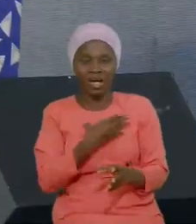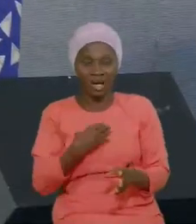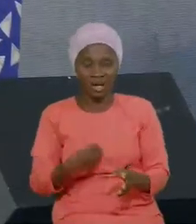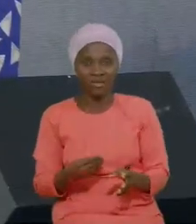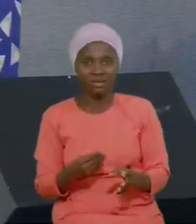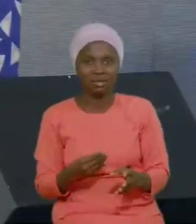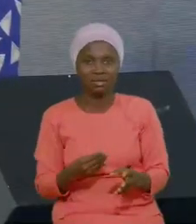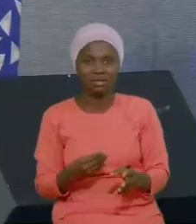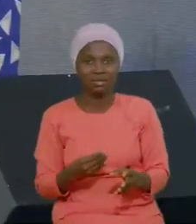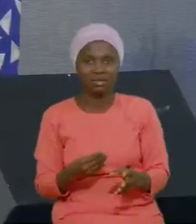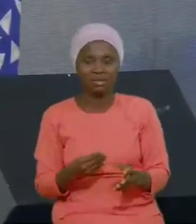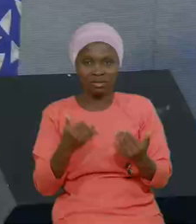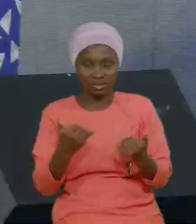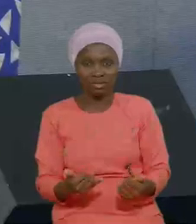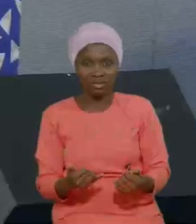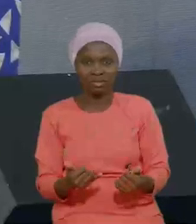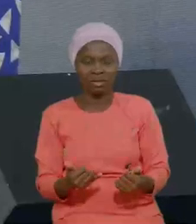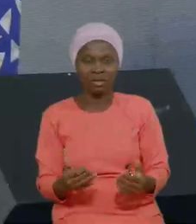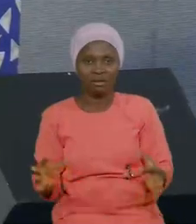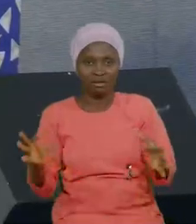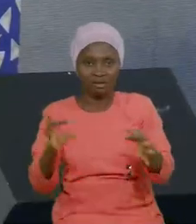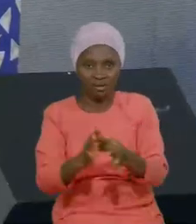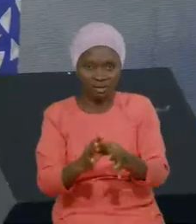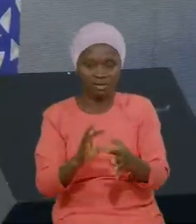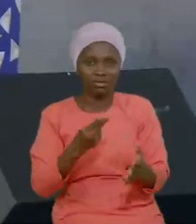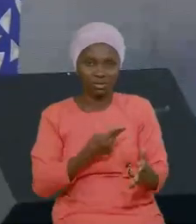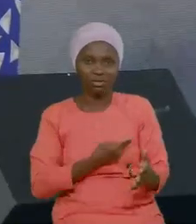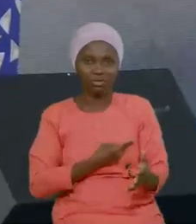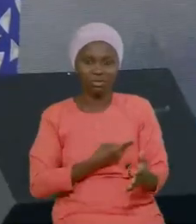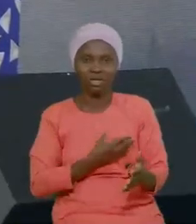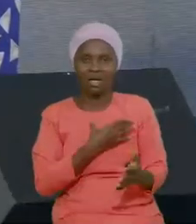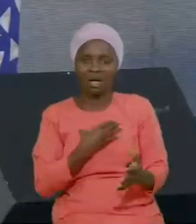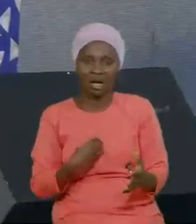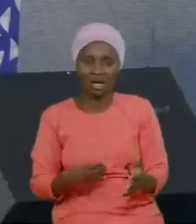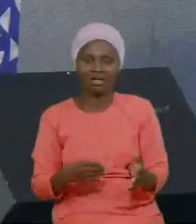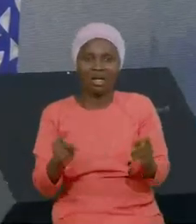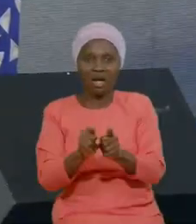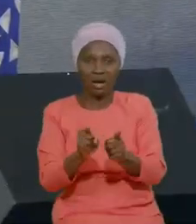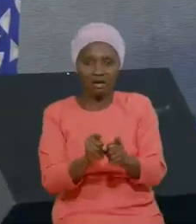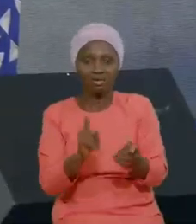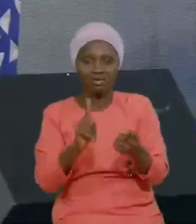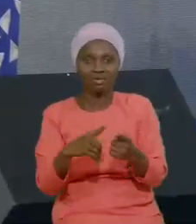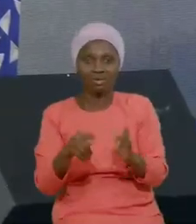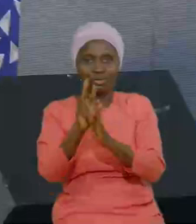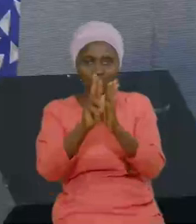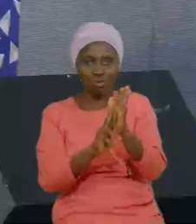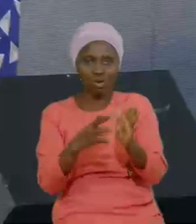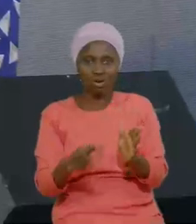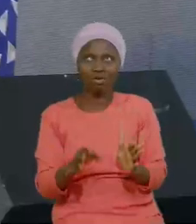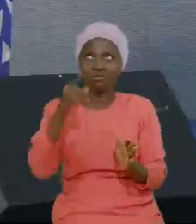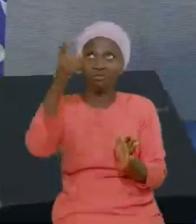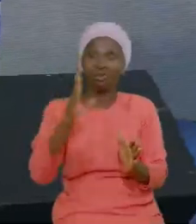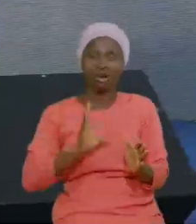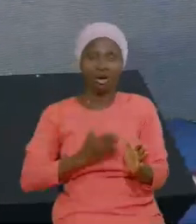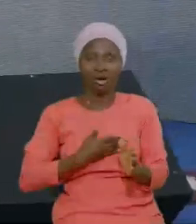now reconciles us, and it's according to the will of God our Father.